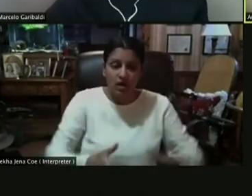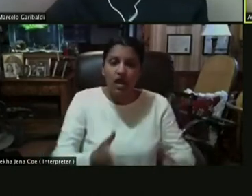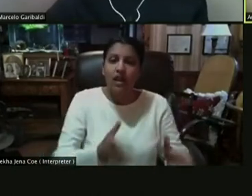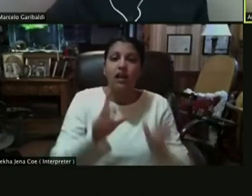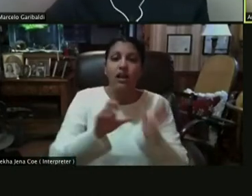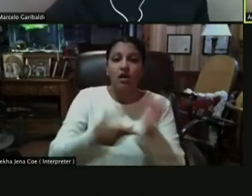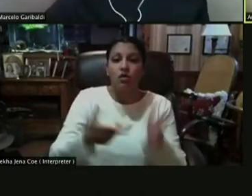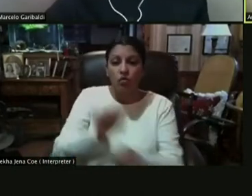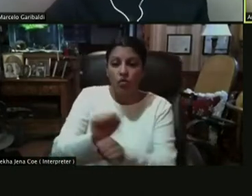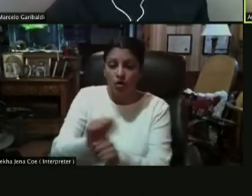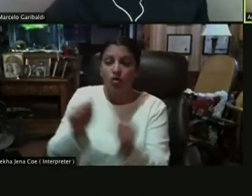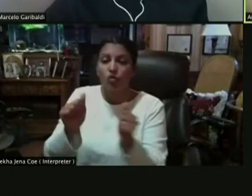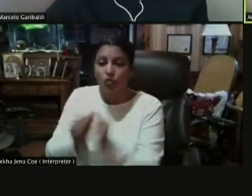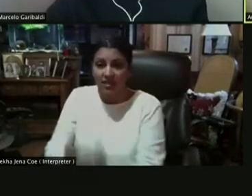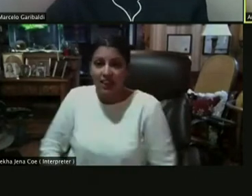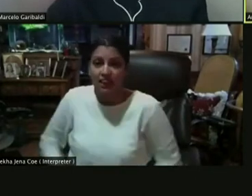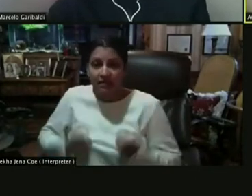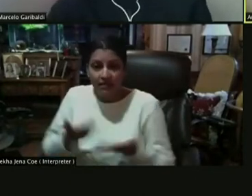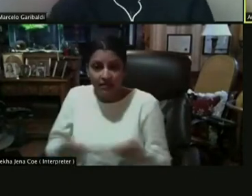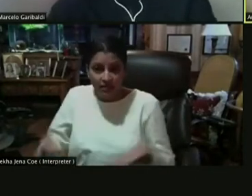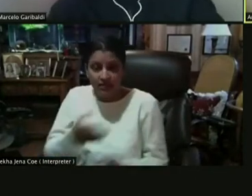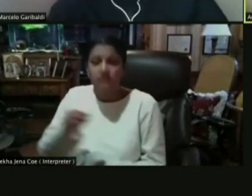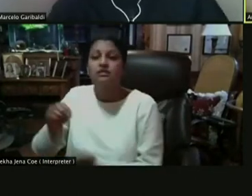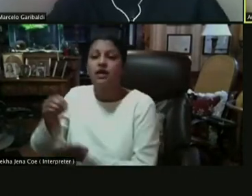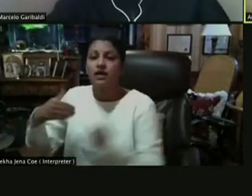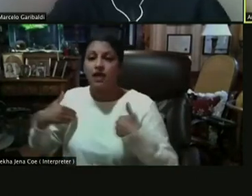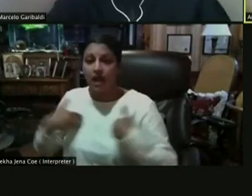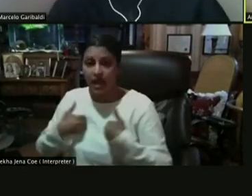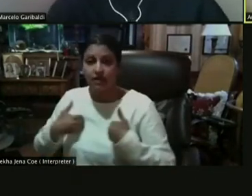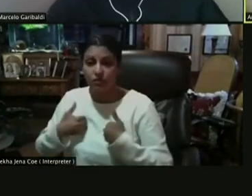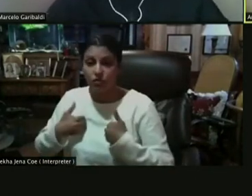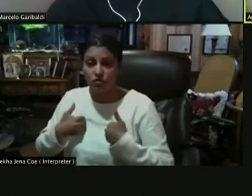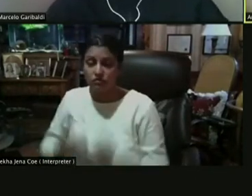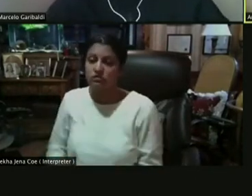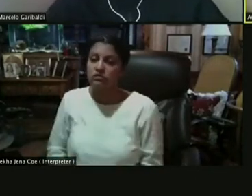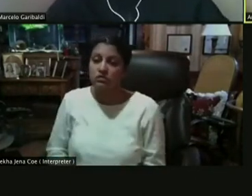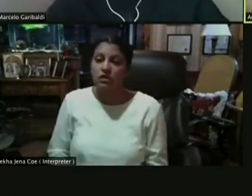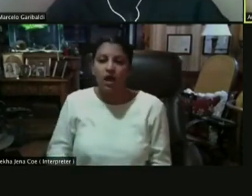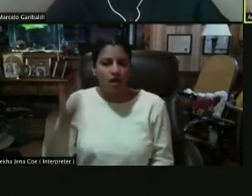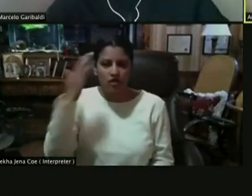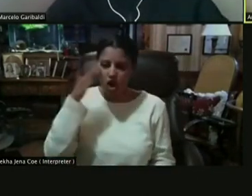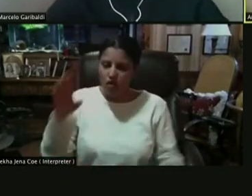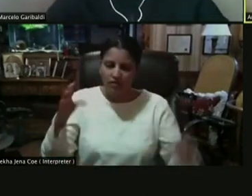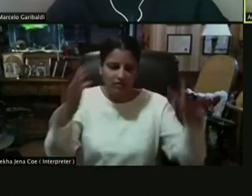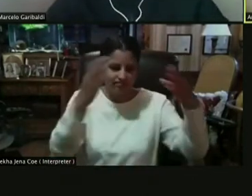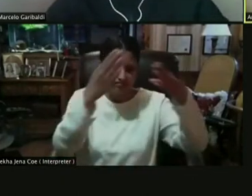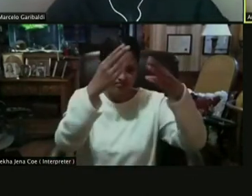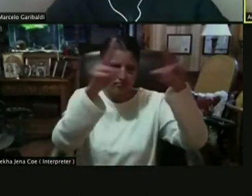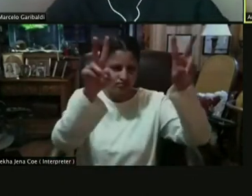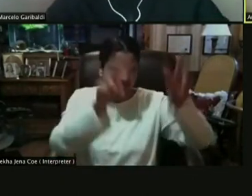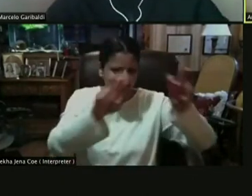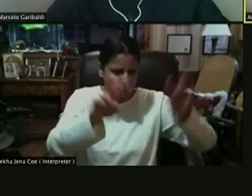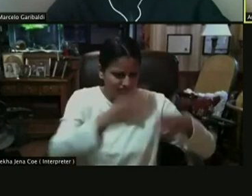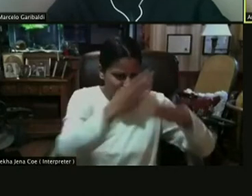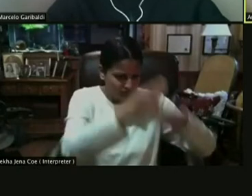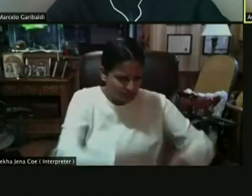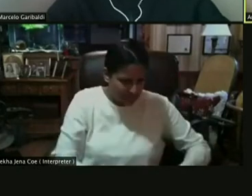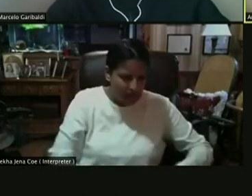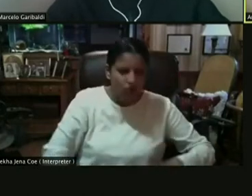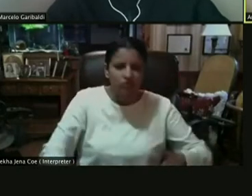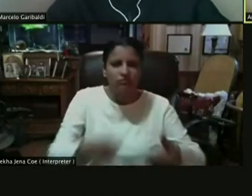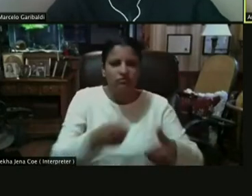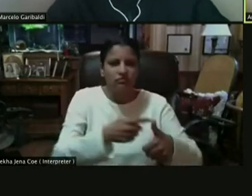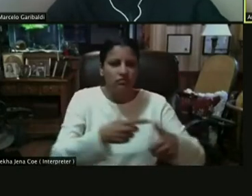organisms, because at the end of the day, we're going to break everything down, whether a human, an animal, a dog, or a cat. We're going to break it down to